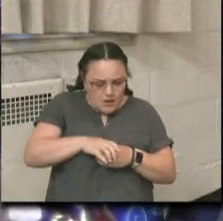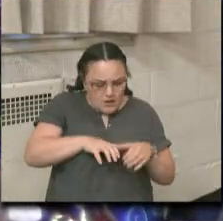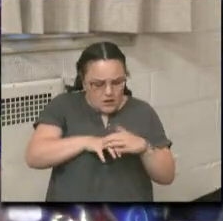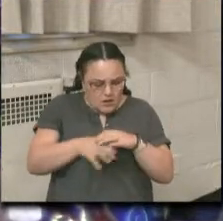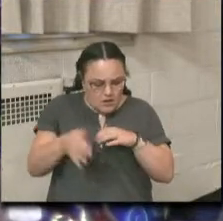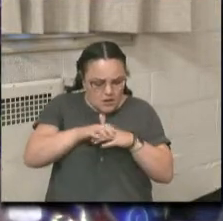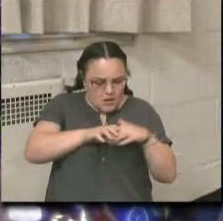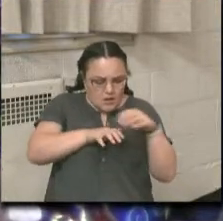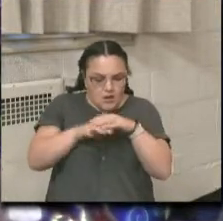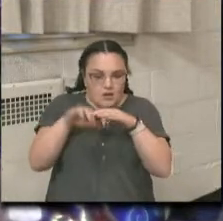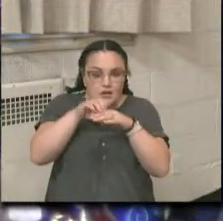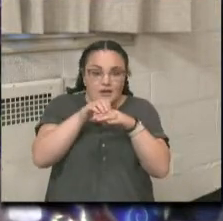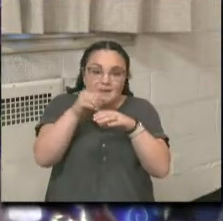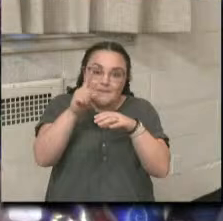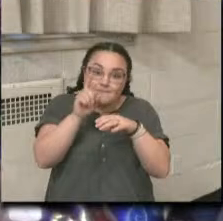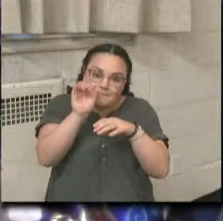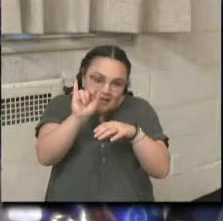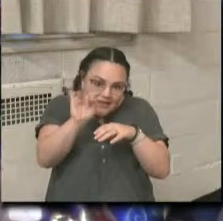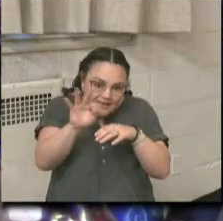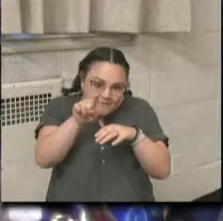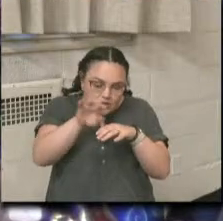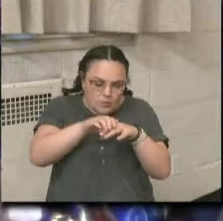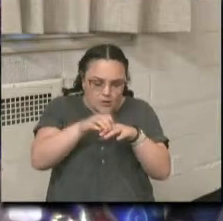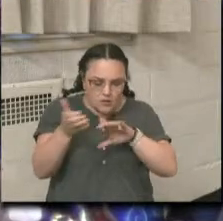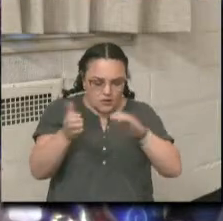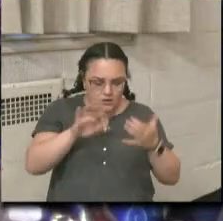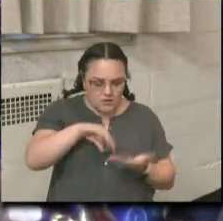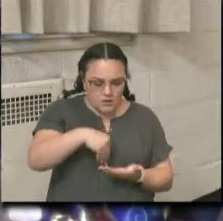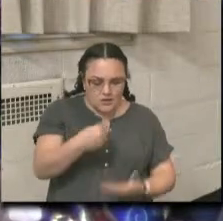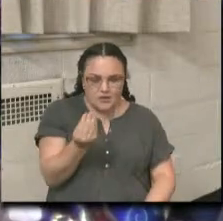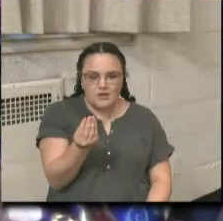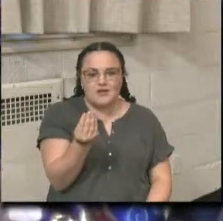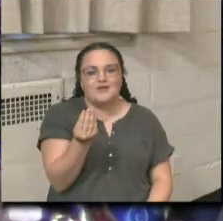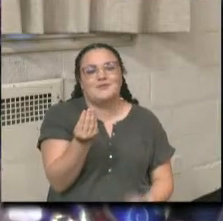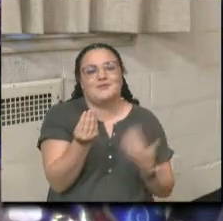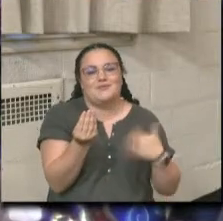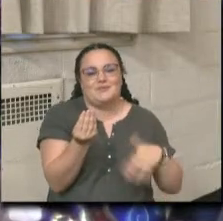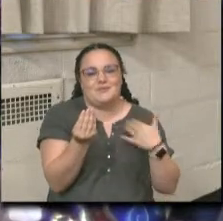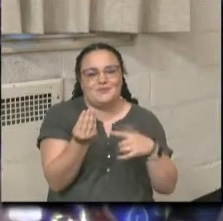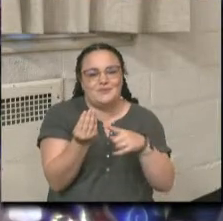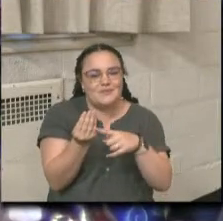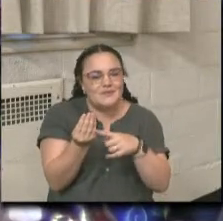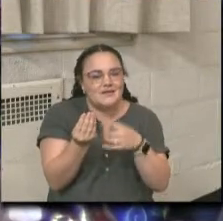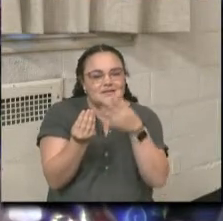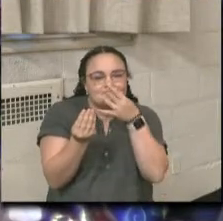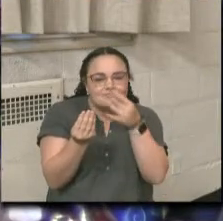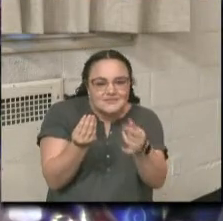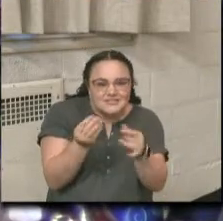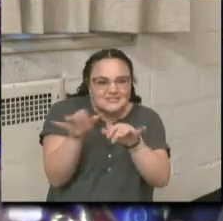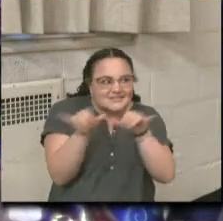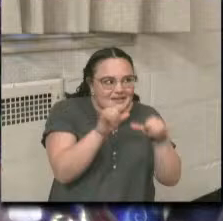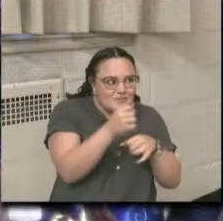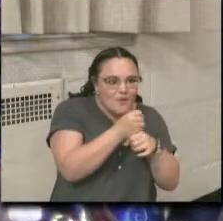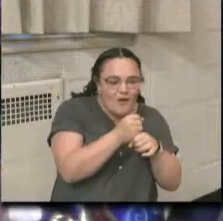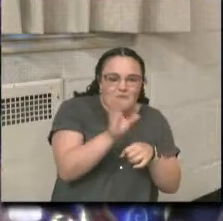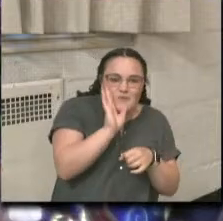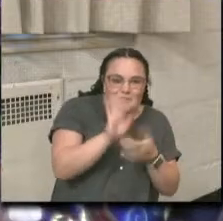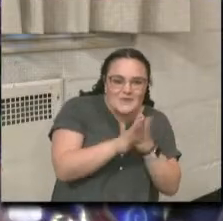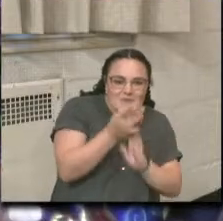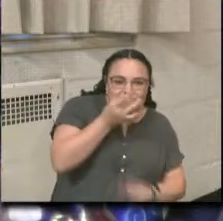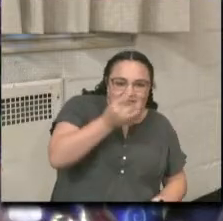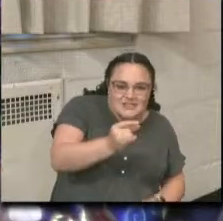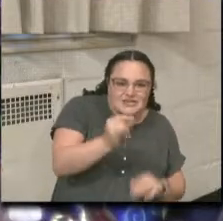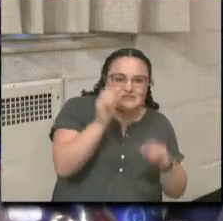Inside this cherry lies the coffee bean, the heart of what will become a delicious, aromatic cup of coffee. I charge each